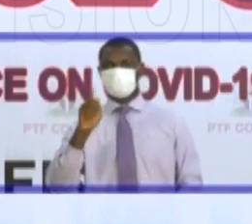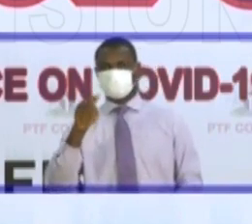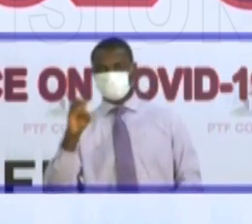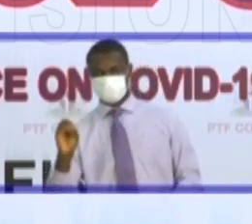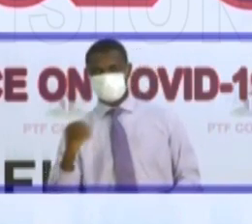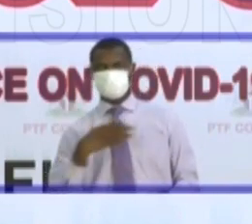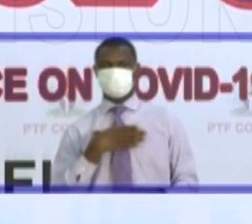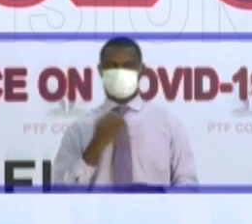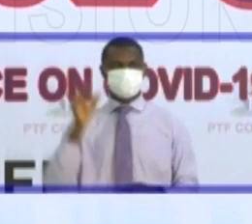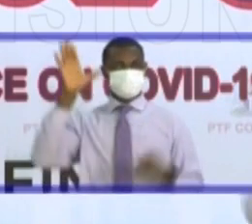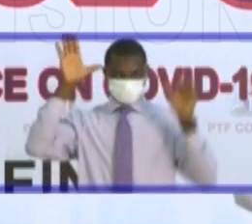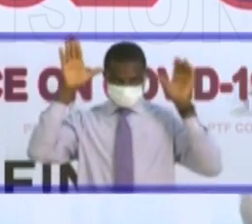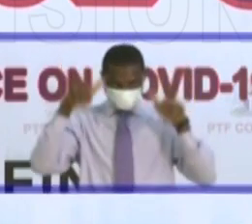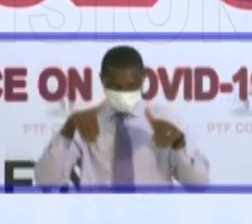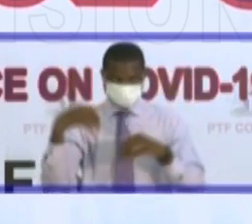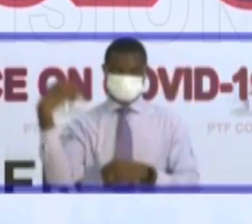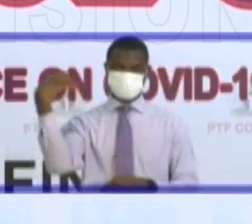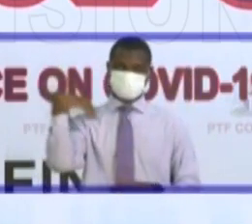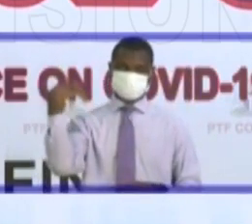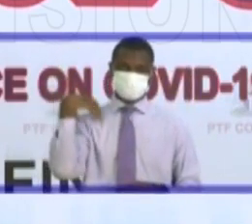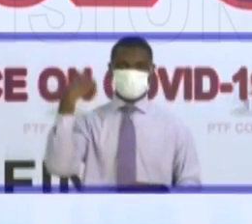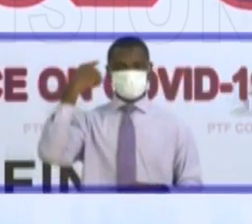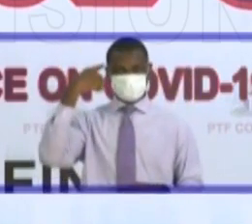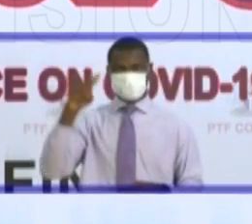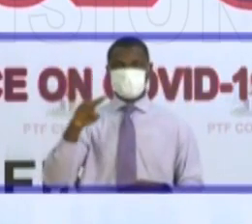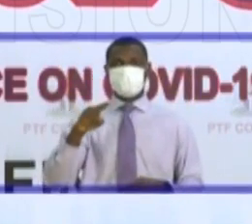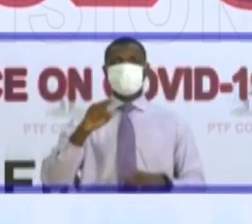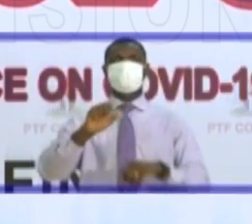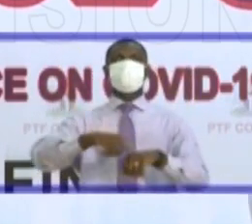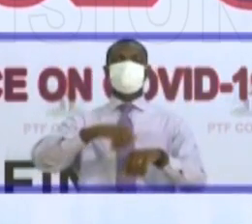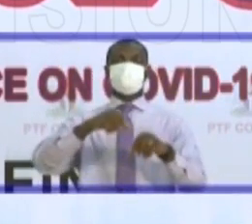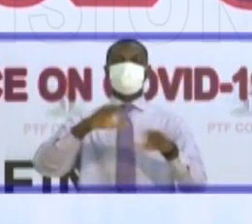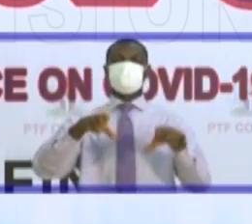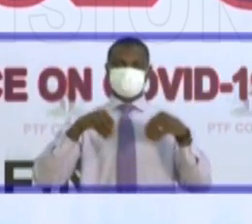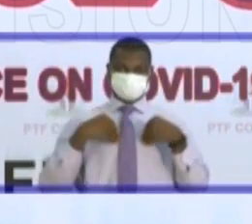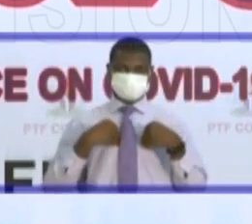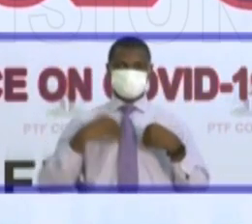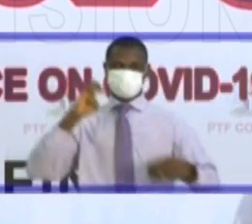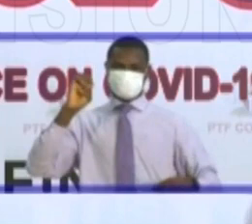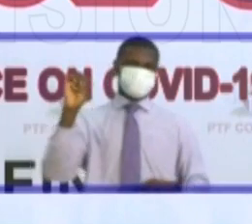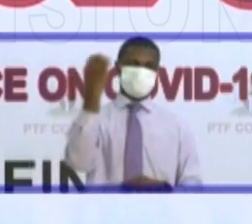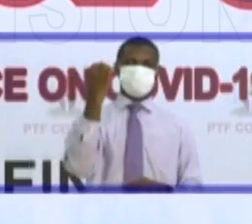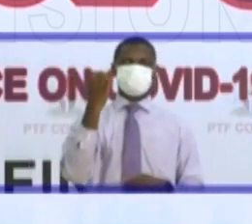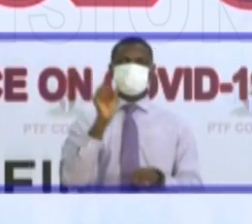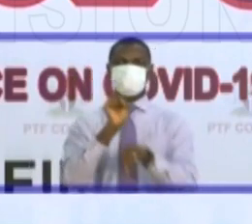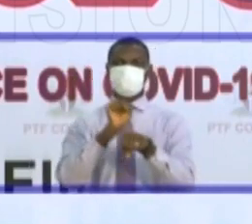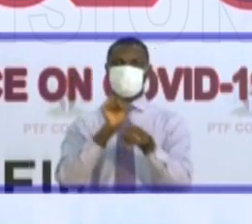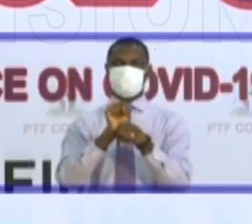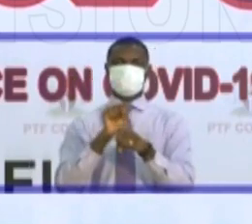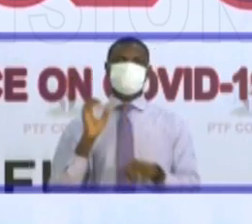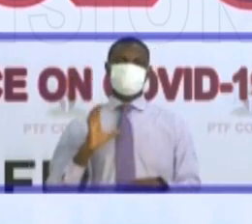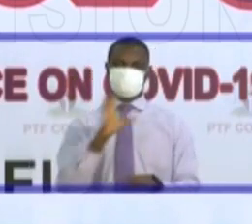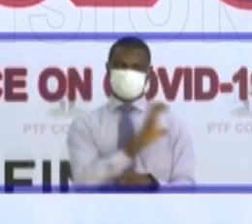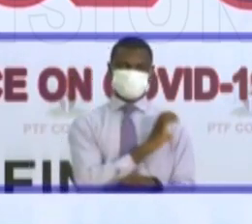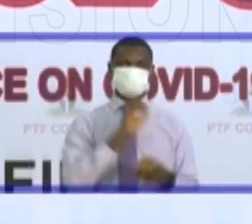Supreme Council for Islamic Affairs for endorsing the recommendations of the Emergency Fatwa Committee by